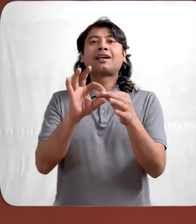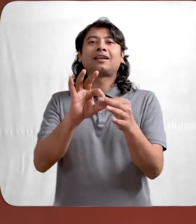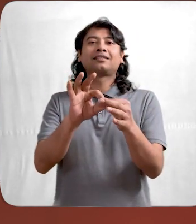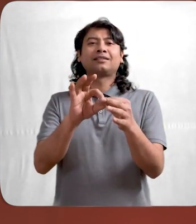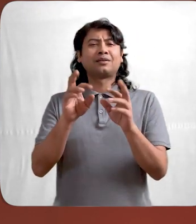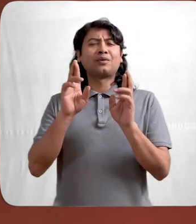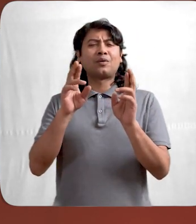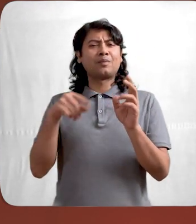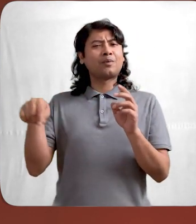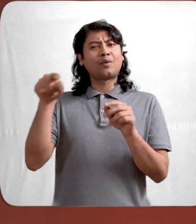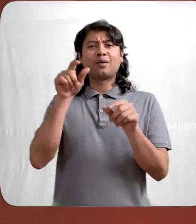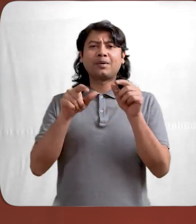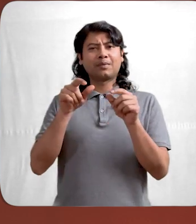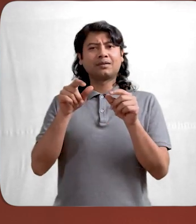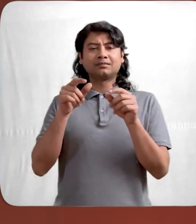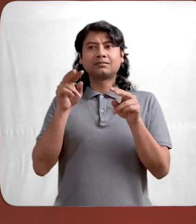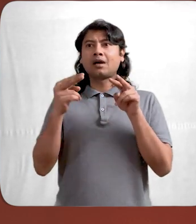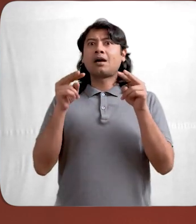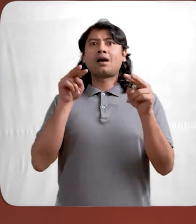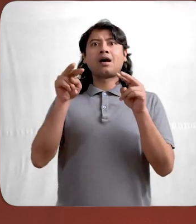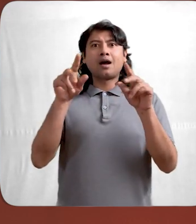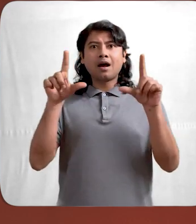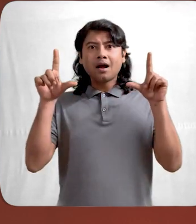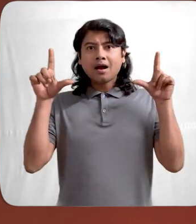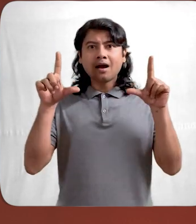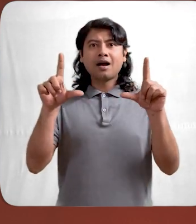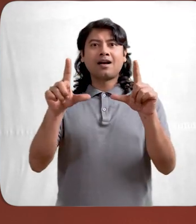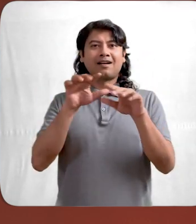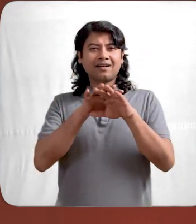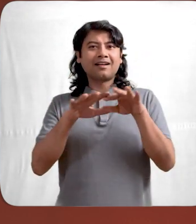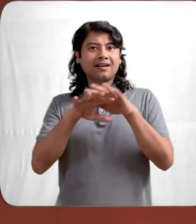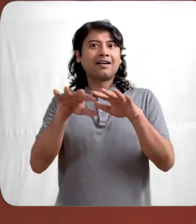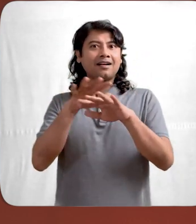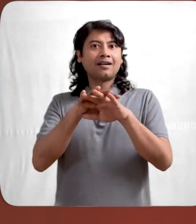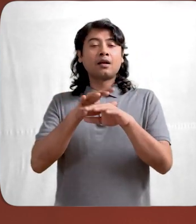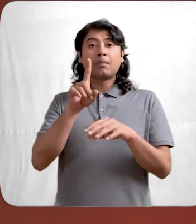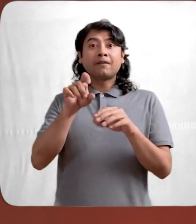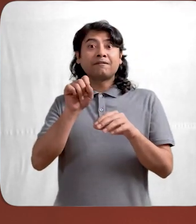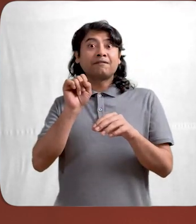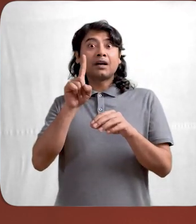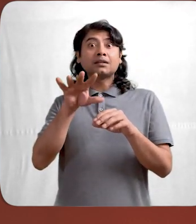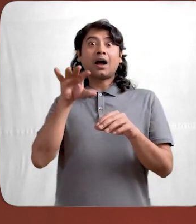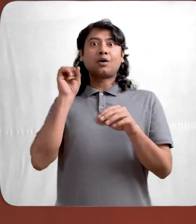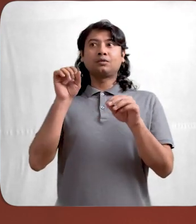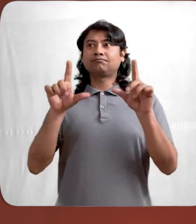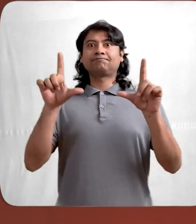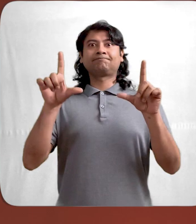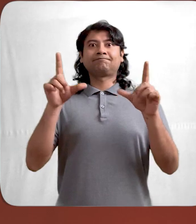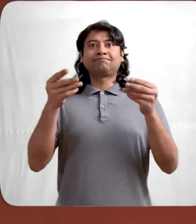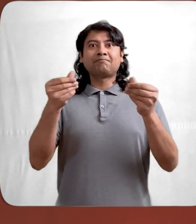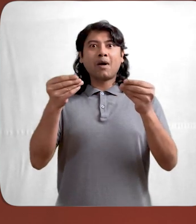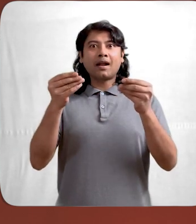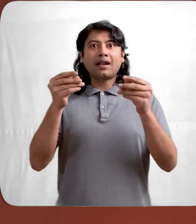to appreciate the work for its complexity at the various levels. But I'm sure the physical aspect will be the first